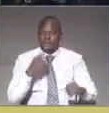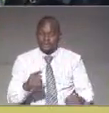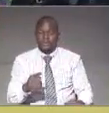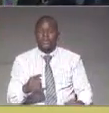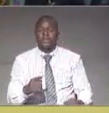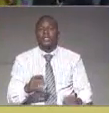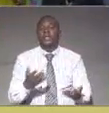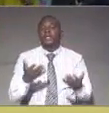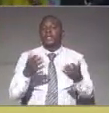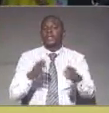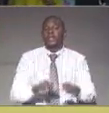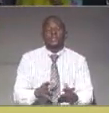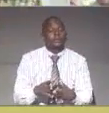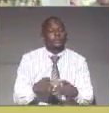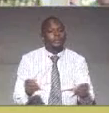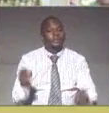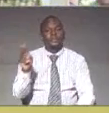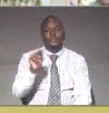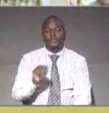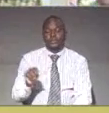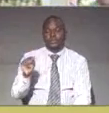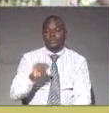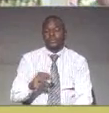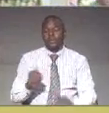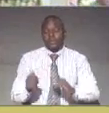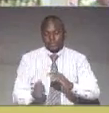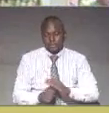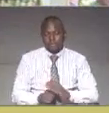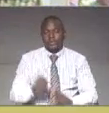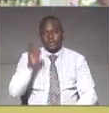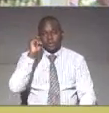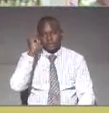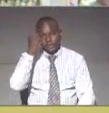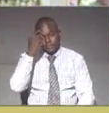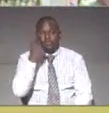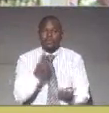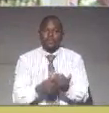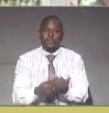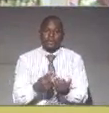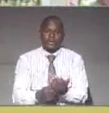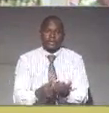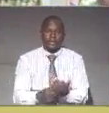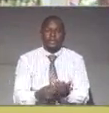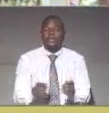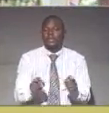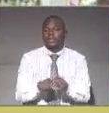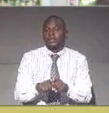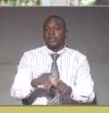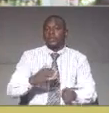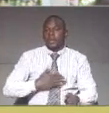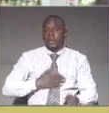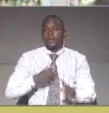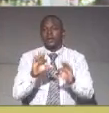said the death is a loss to the nation. On behalf of Government of Uganda and that of my